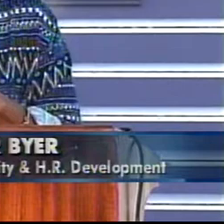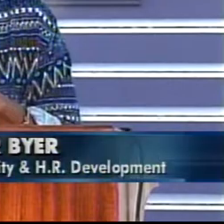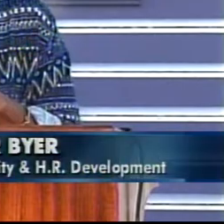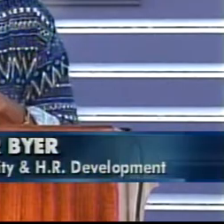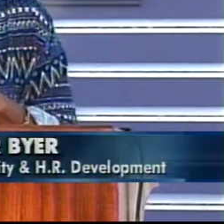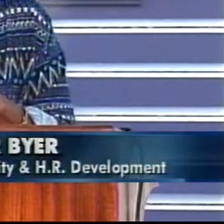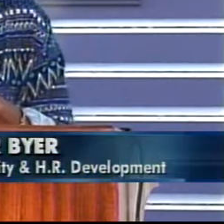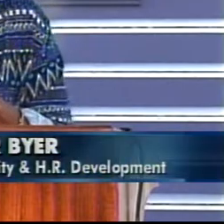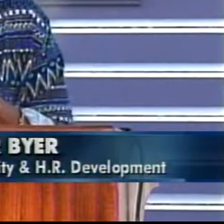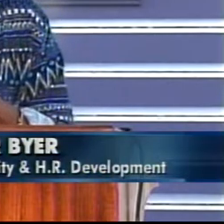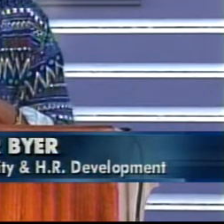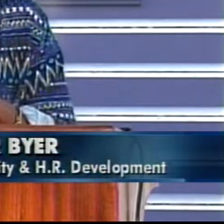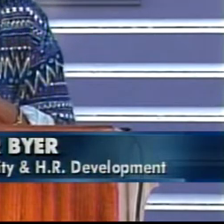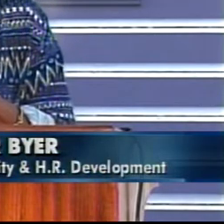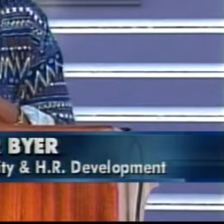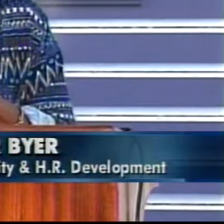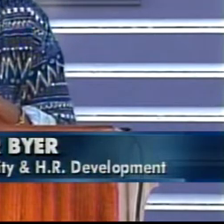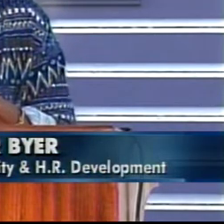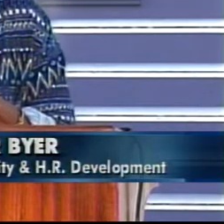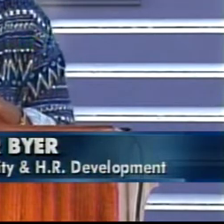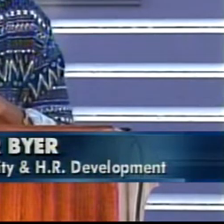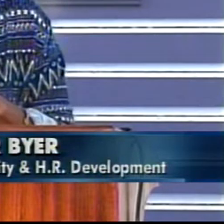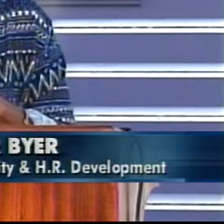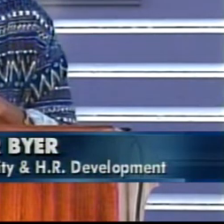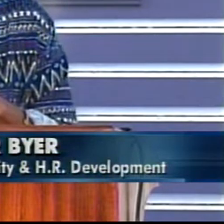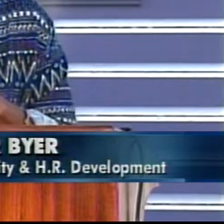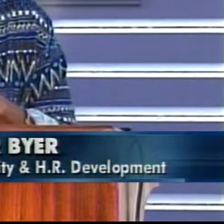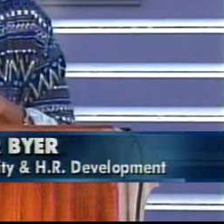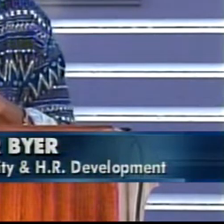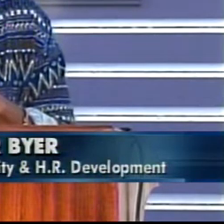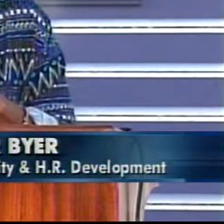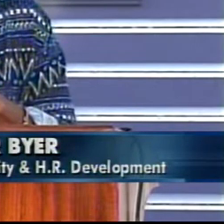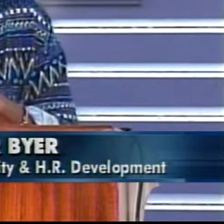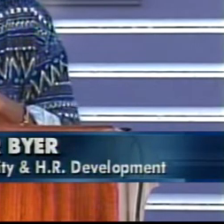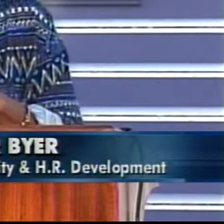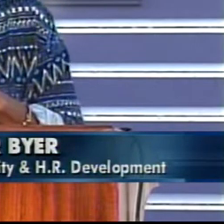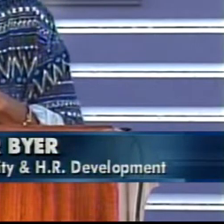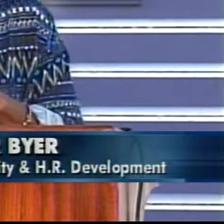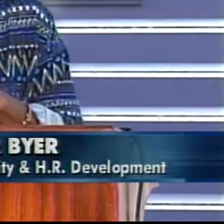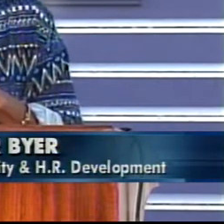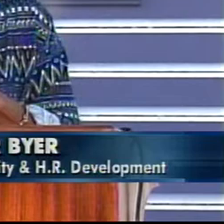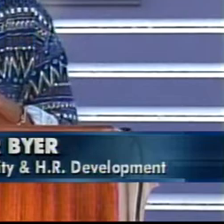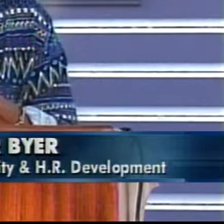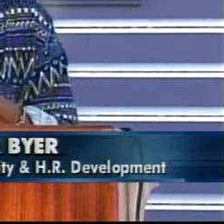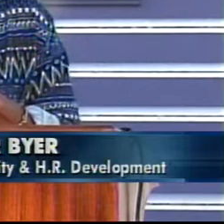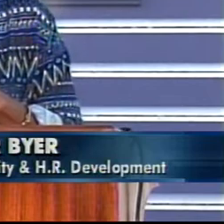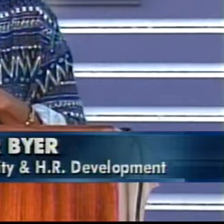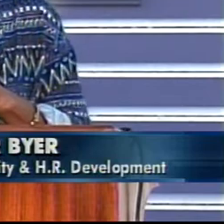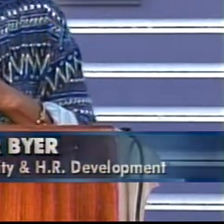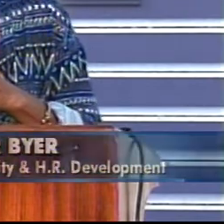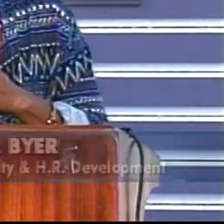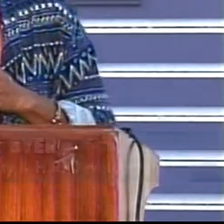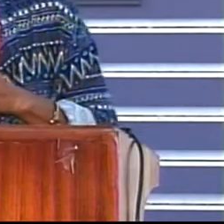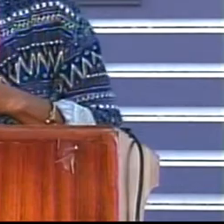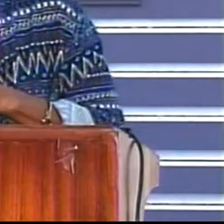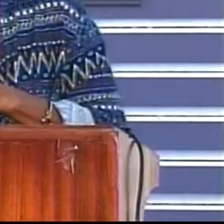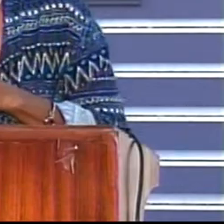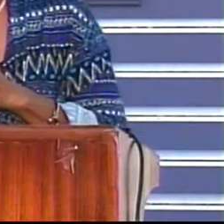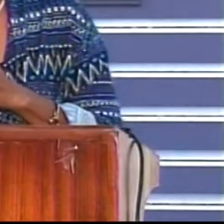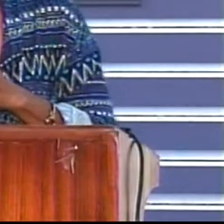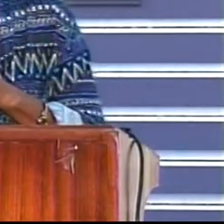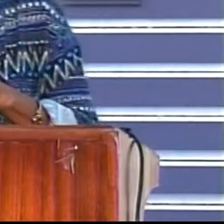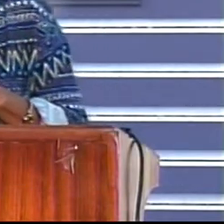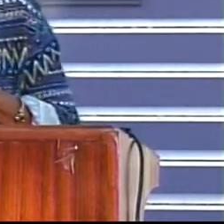And once they have that certificate, then they'll have to put that up, because if they don't have that up, then they can be in for a fine. But it speaks